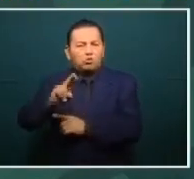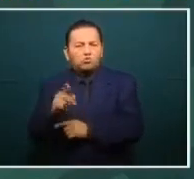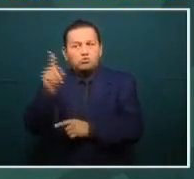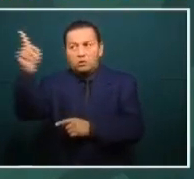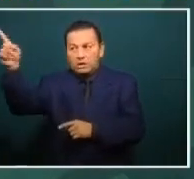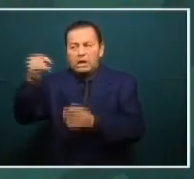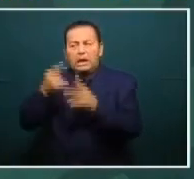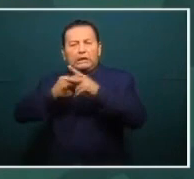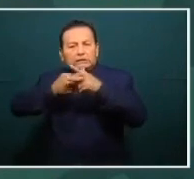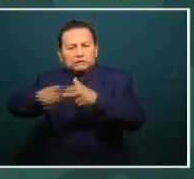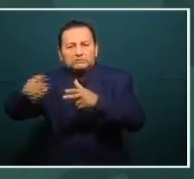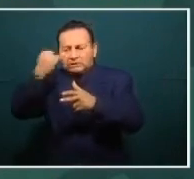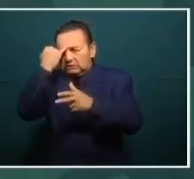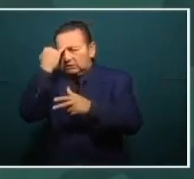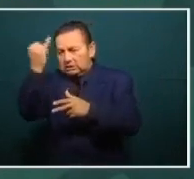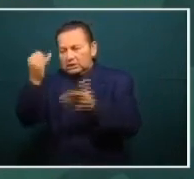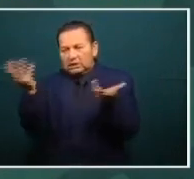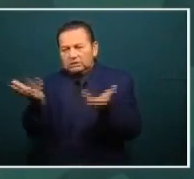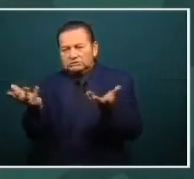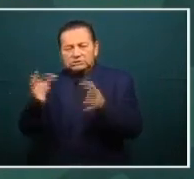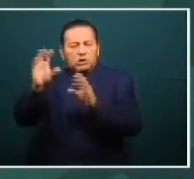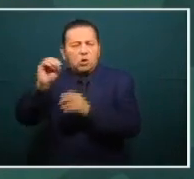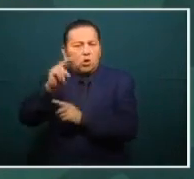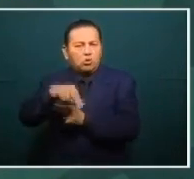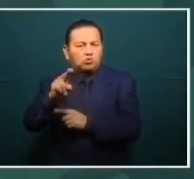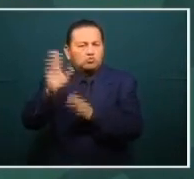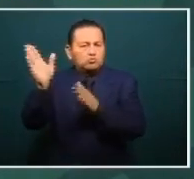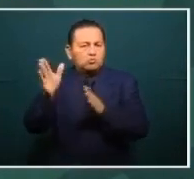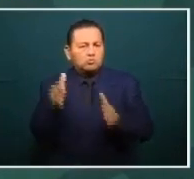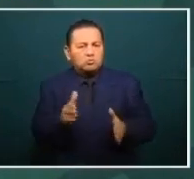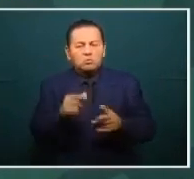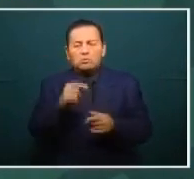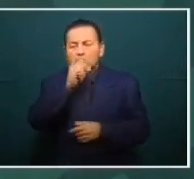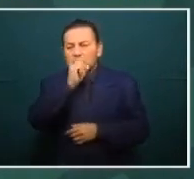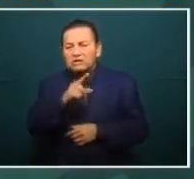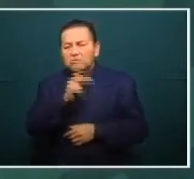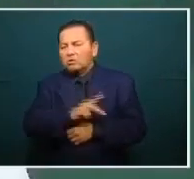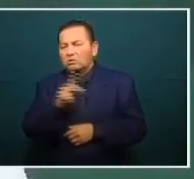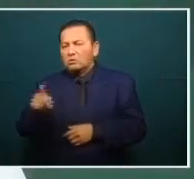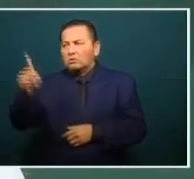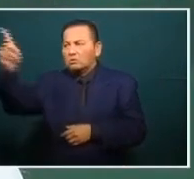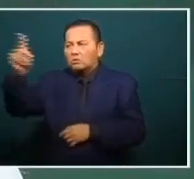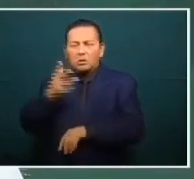He was the precursor of what is now known as the United Nations.